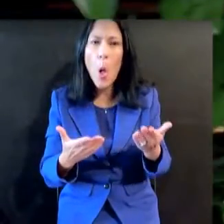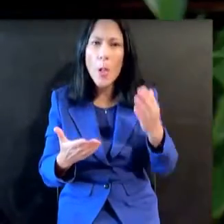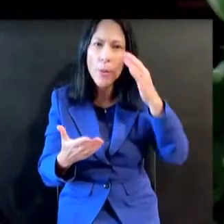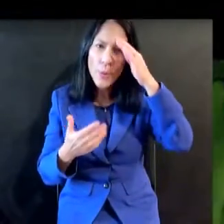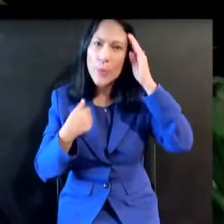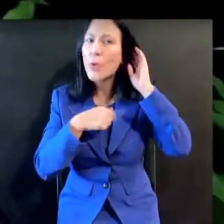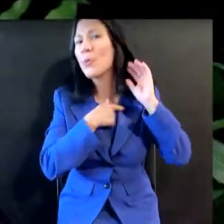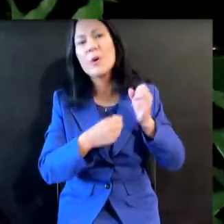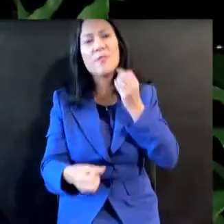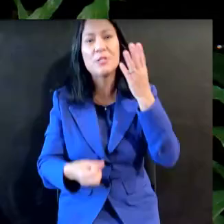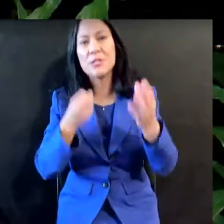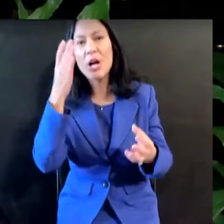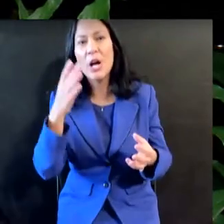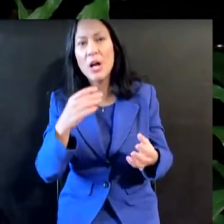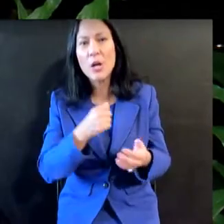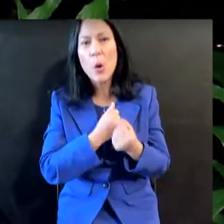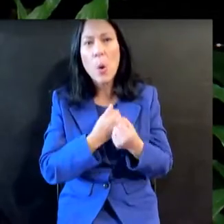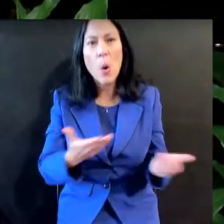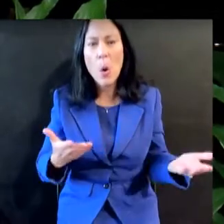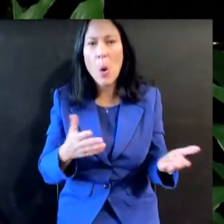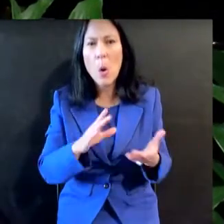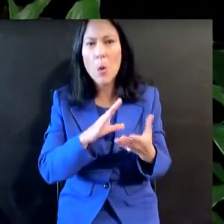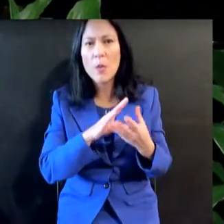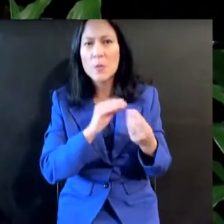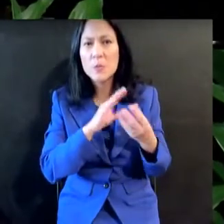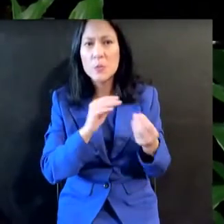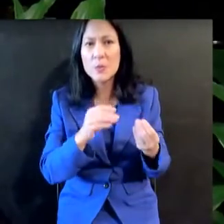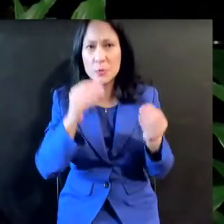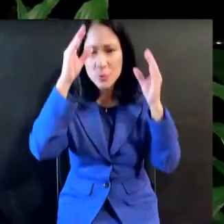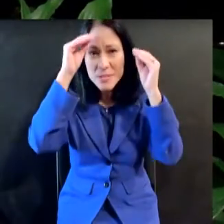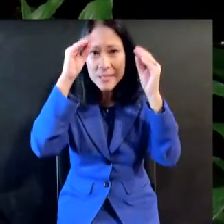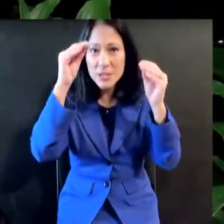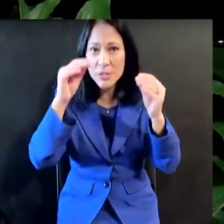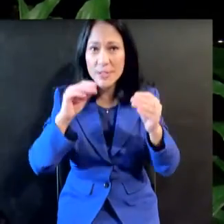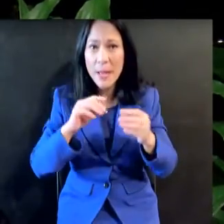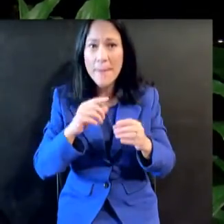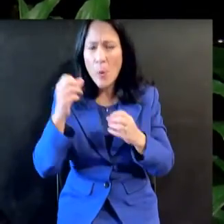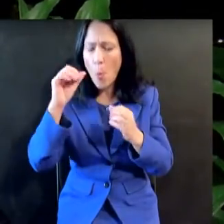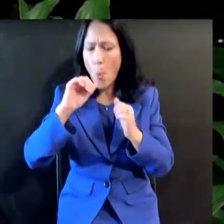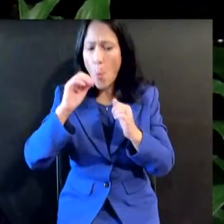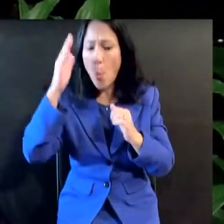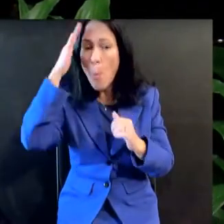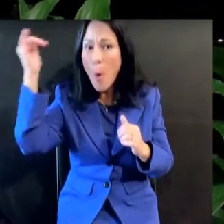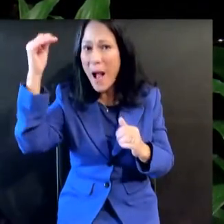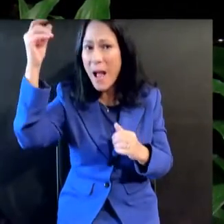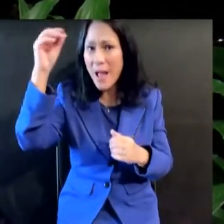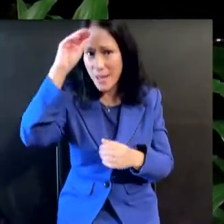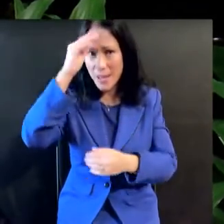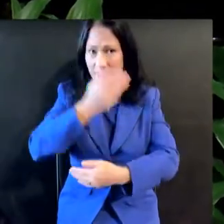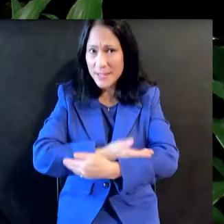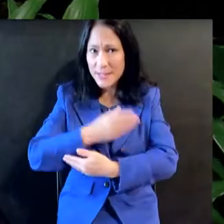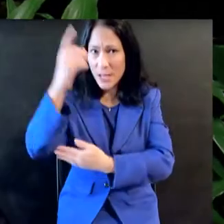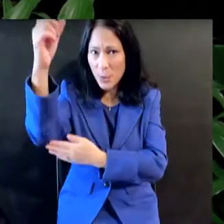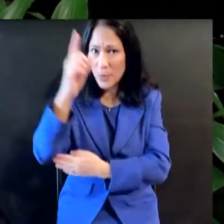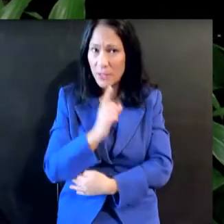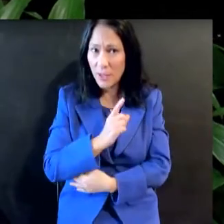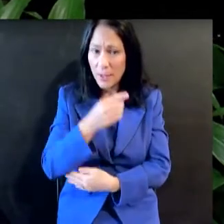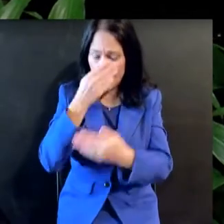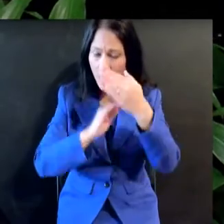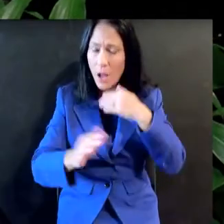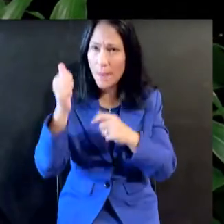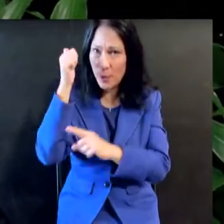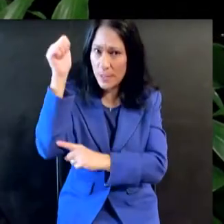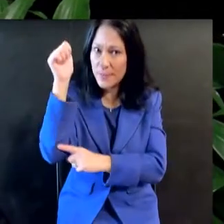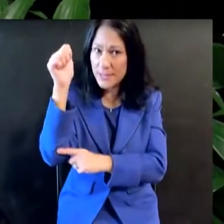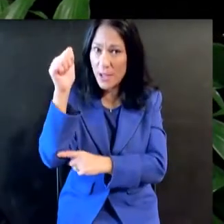to teach us about why the incarnation, why the Son would come and would lower himself, so to speak, and that's